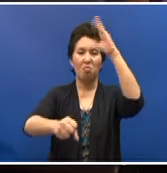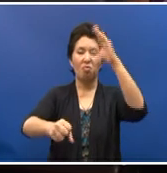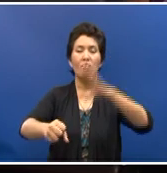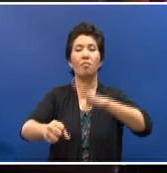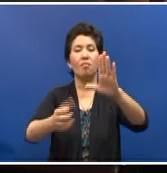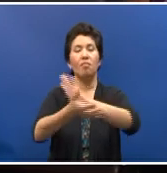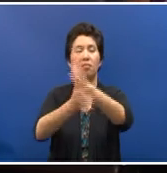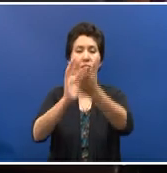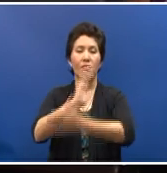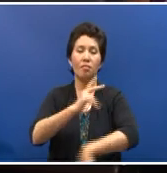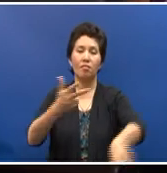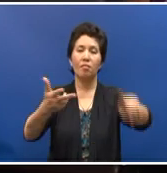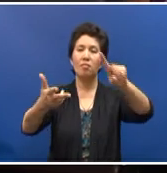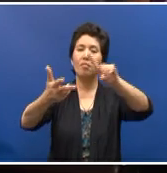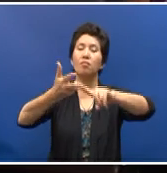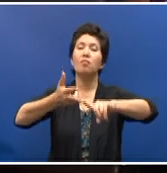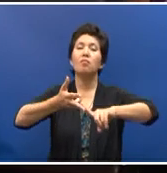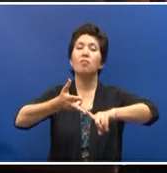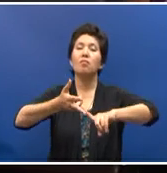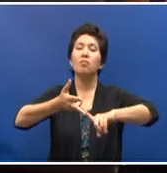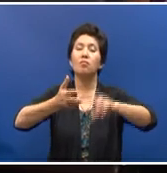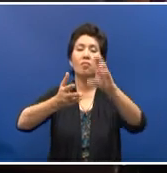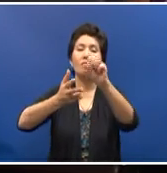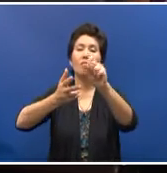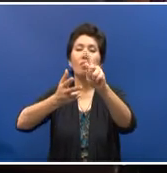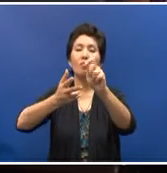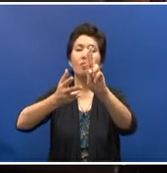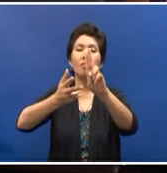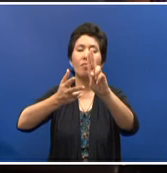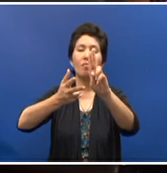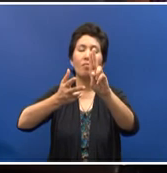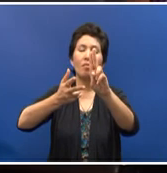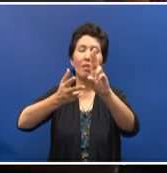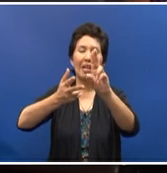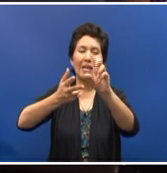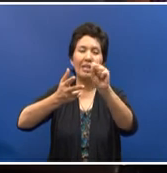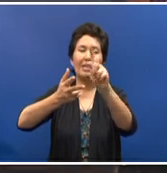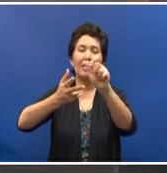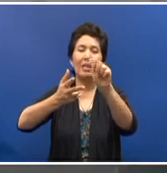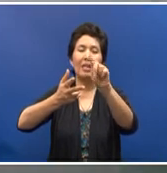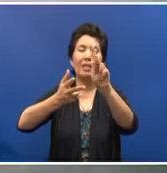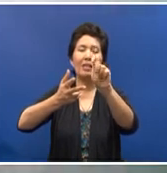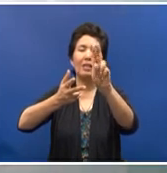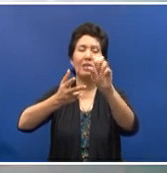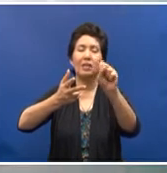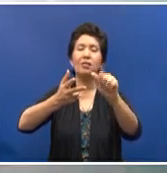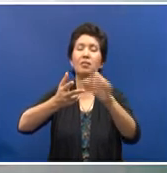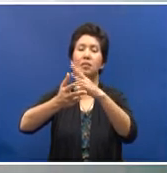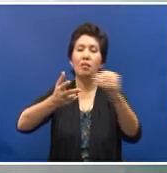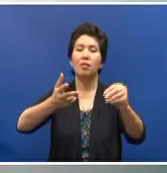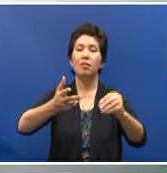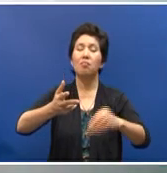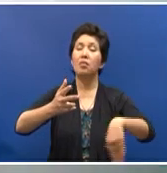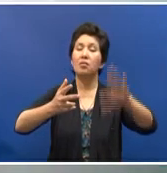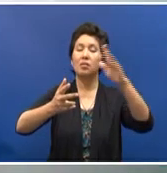Okay, the other characteristic, which is referring to status and prestige. Okay, what is status? Status here